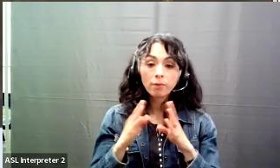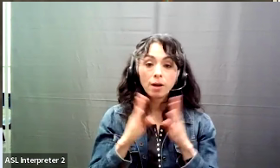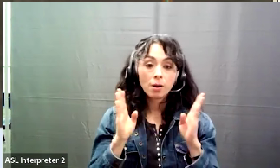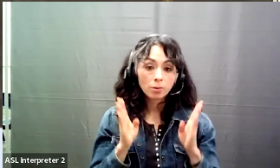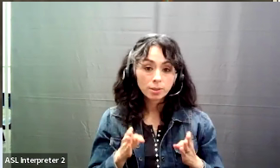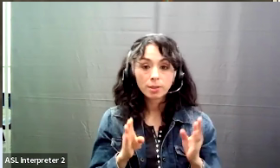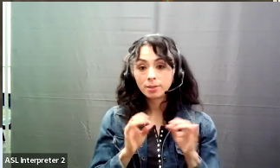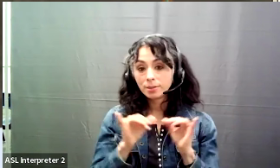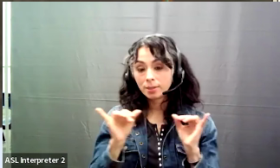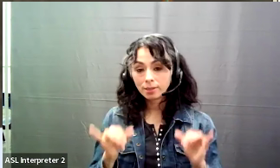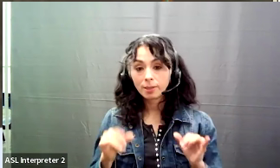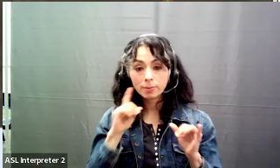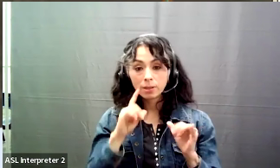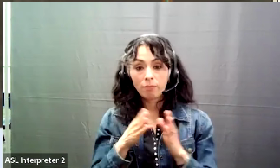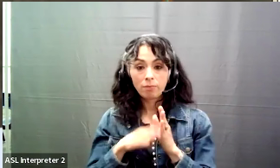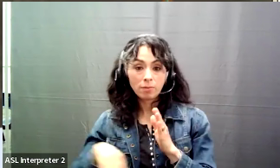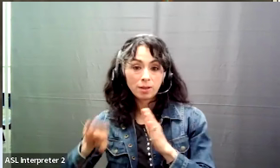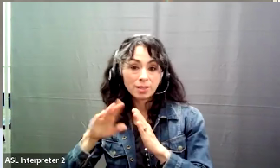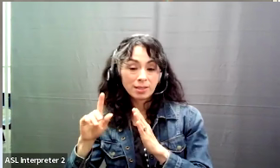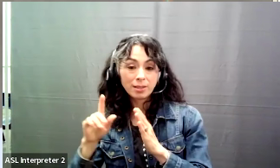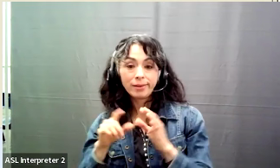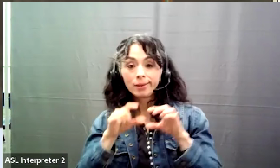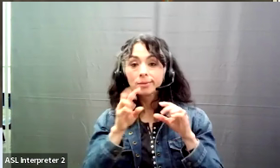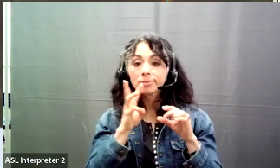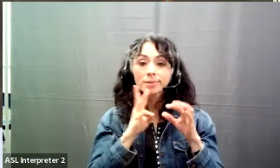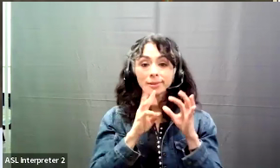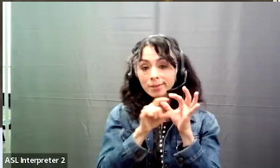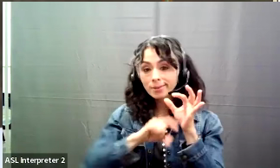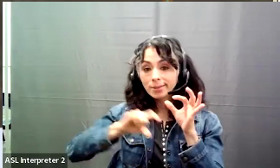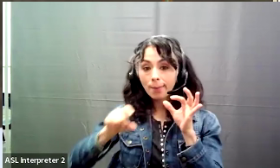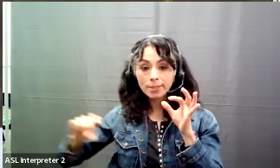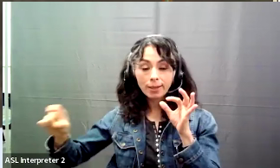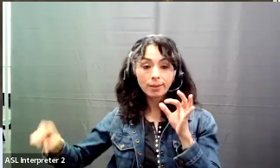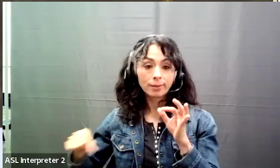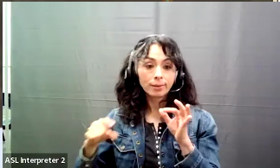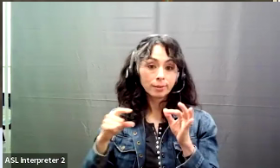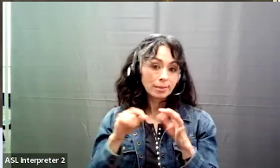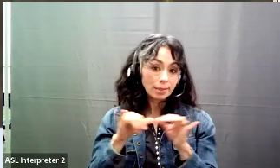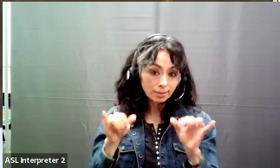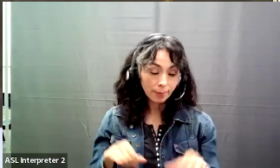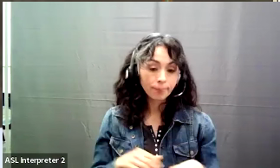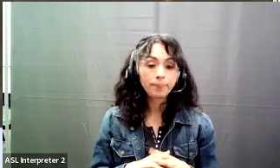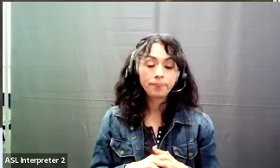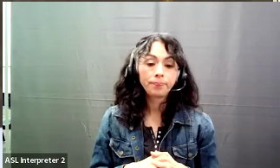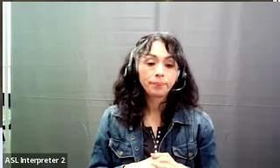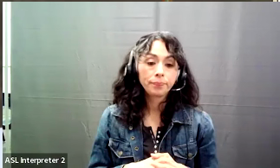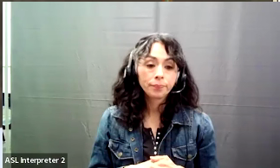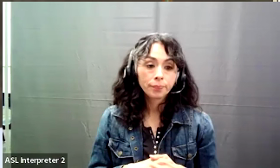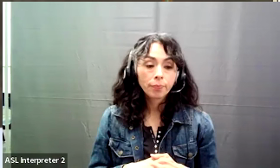other uses. And then we have the third, which is the properties and